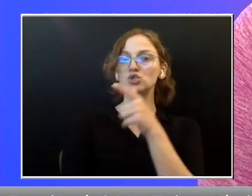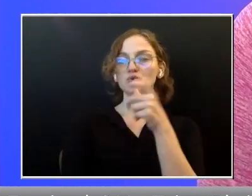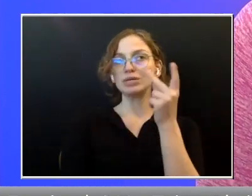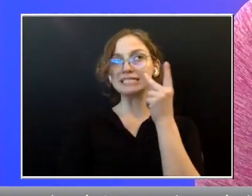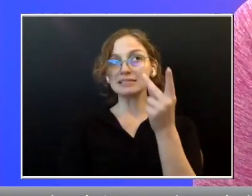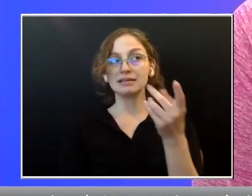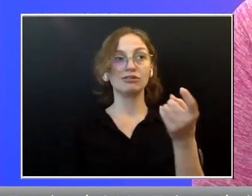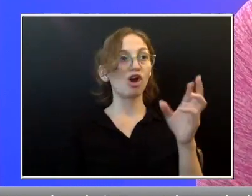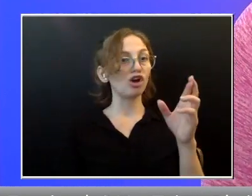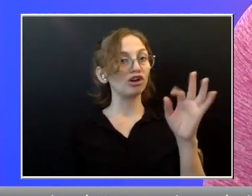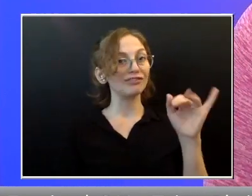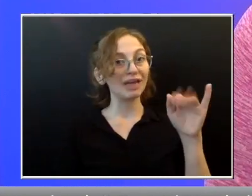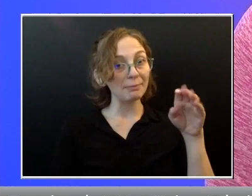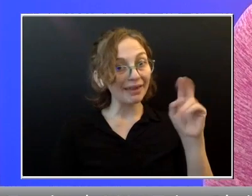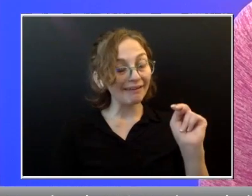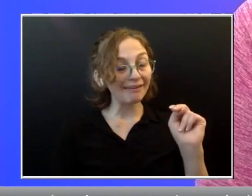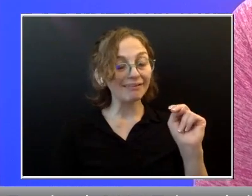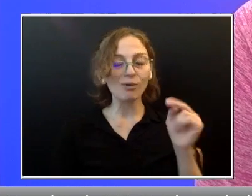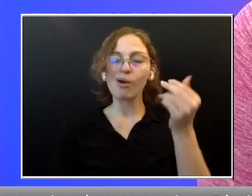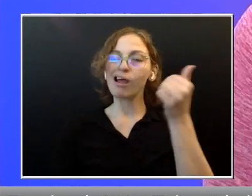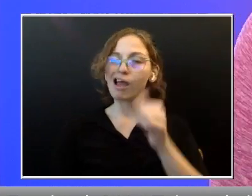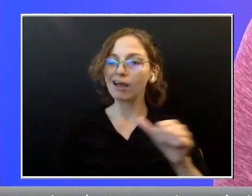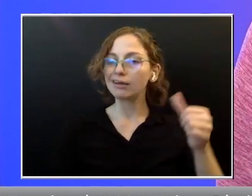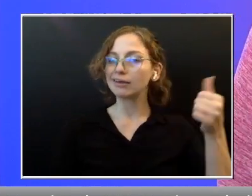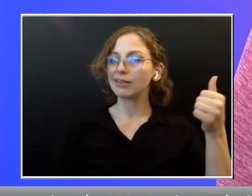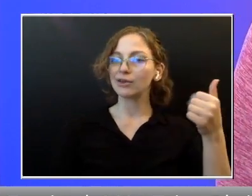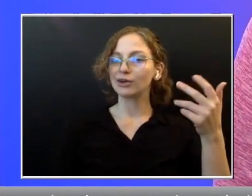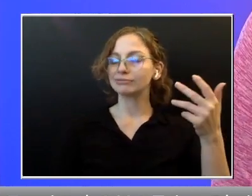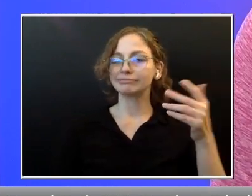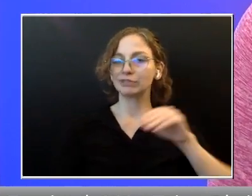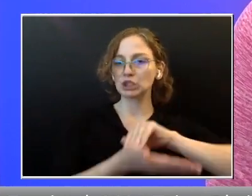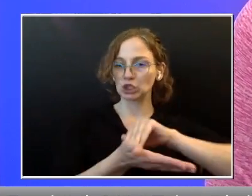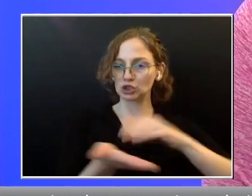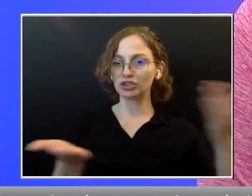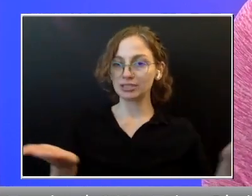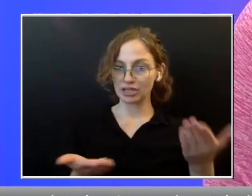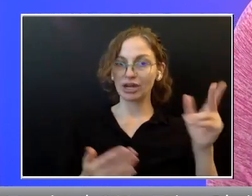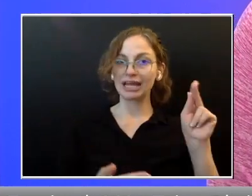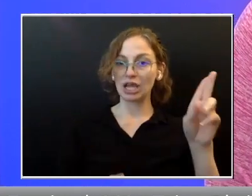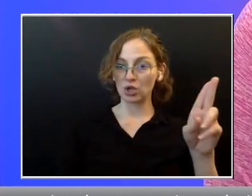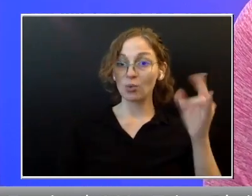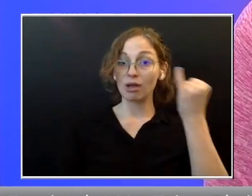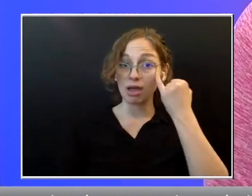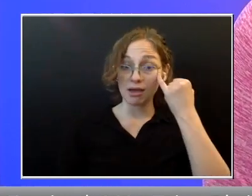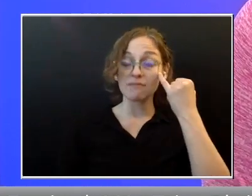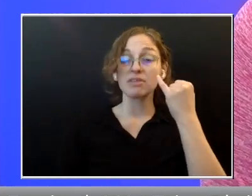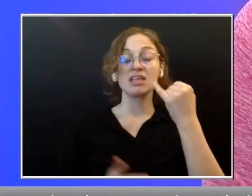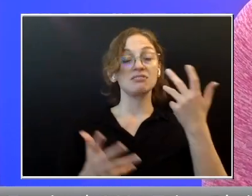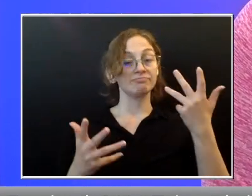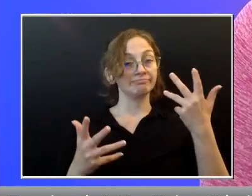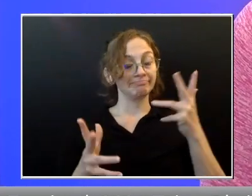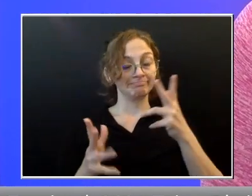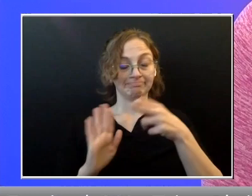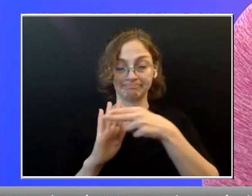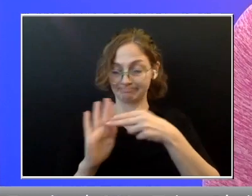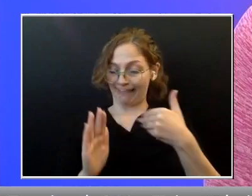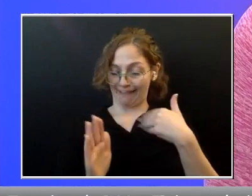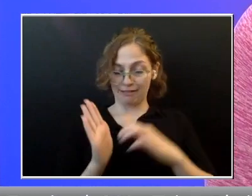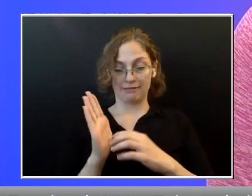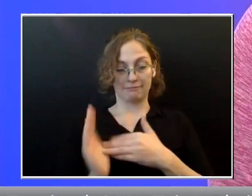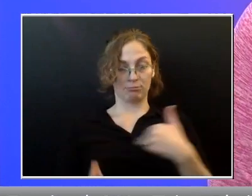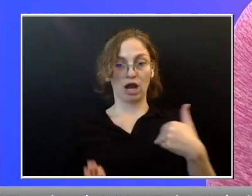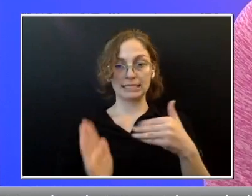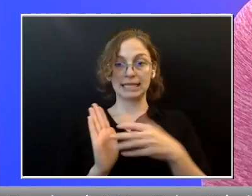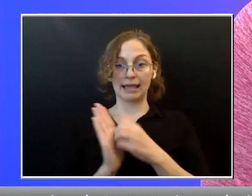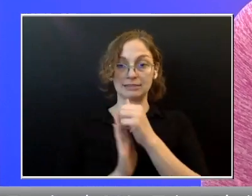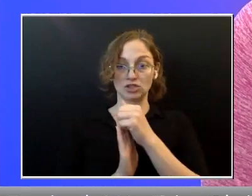any other, you know, doctors here at KU that have breast cancer, that they have the opportunity, they give them the opportunity to